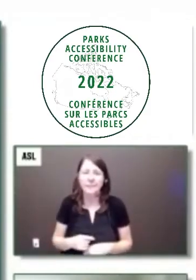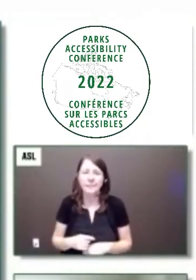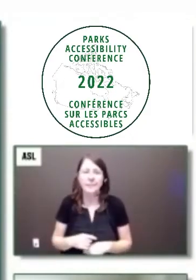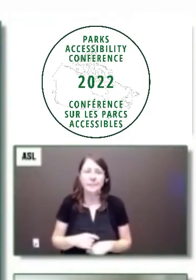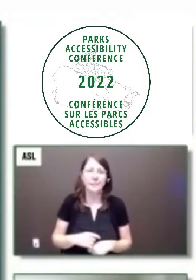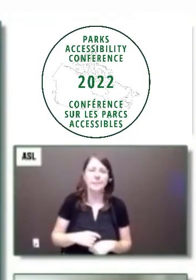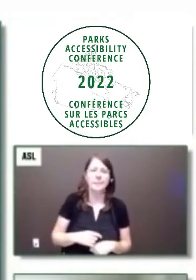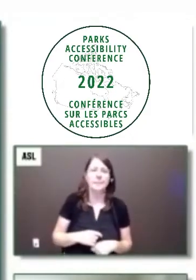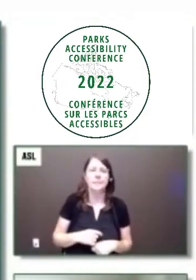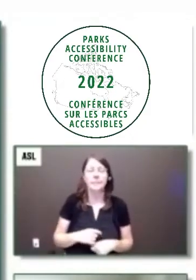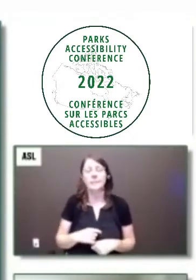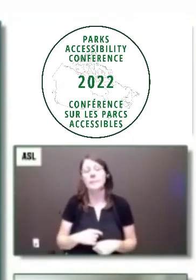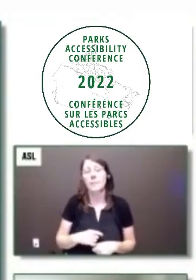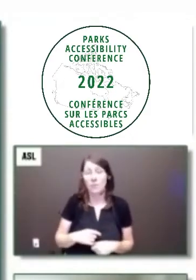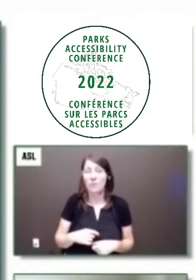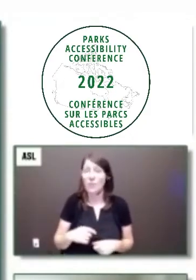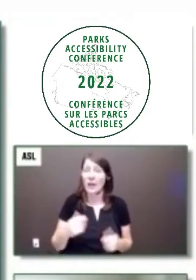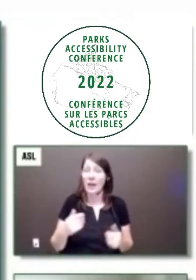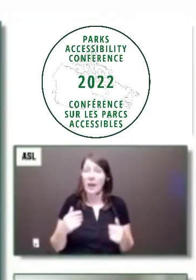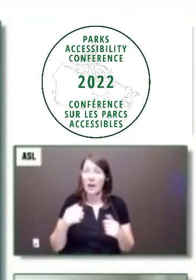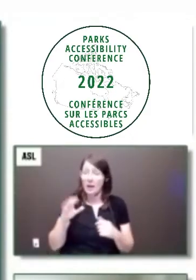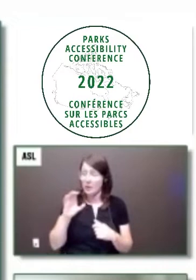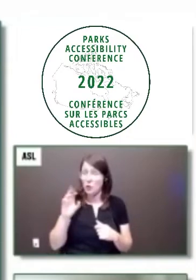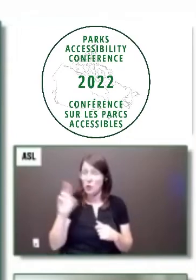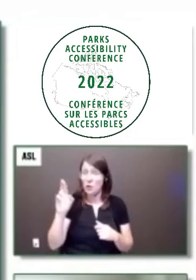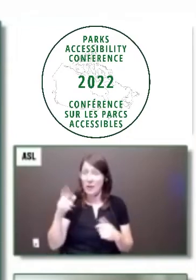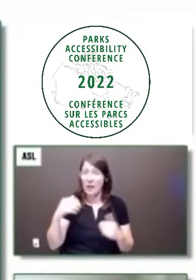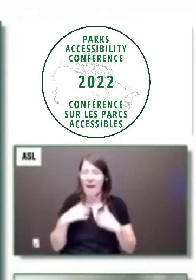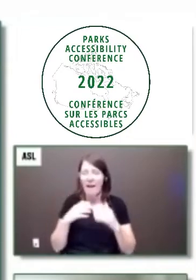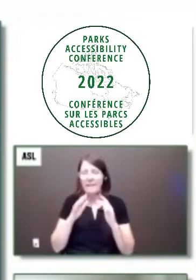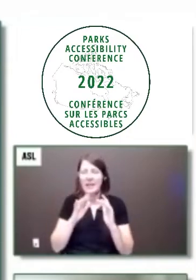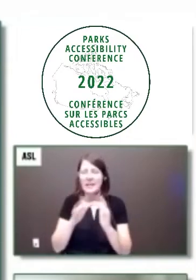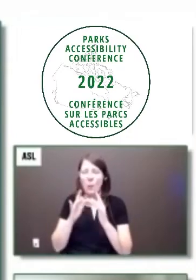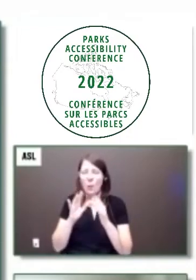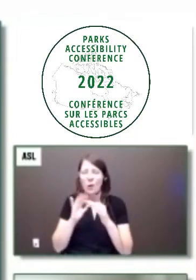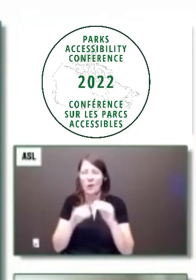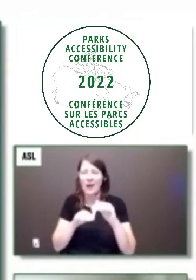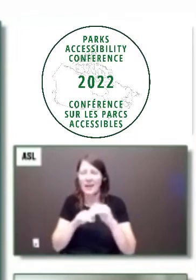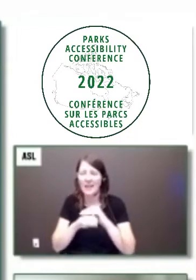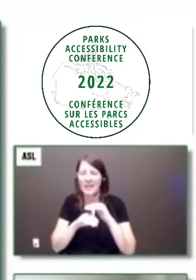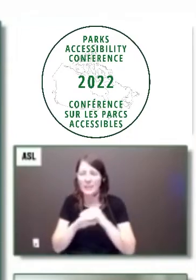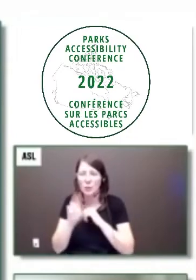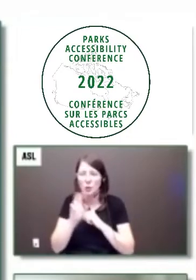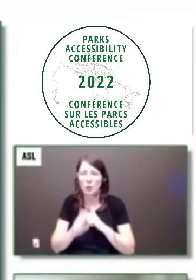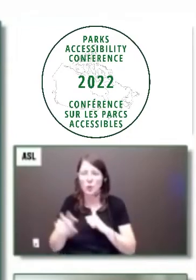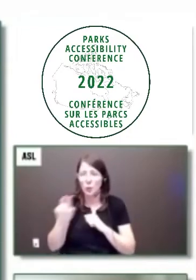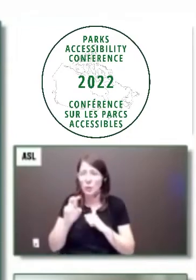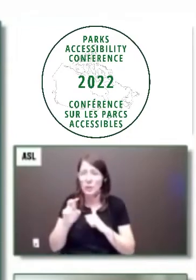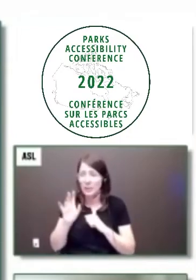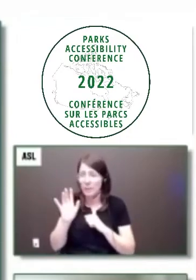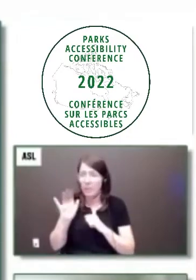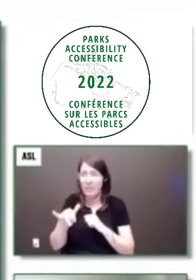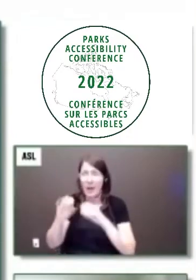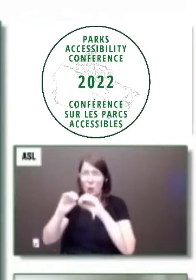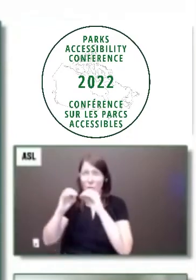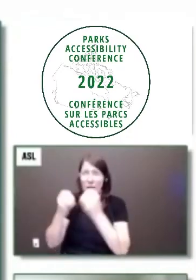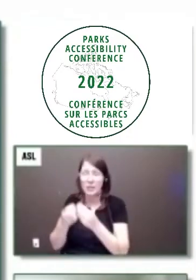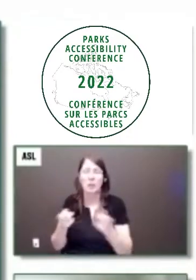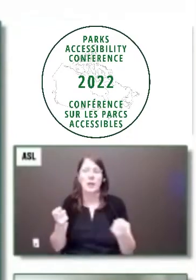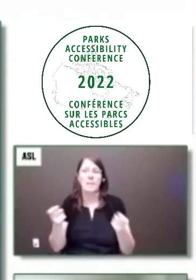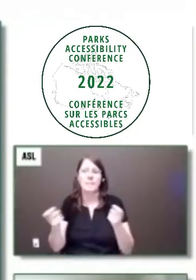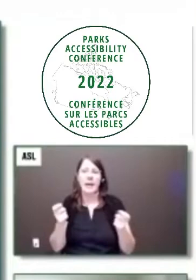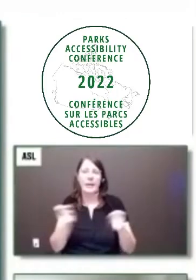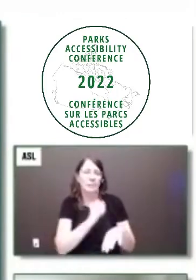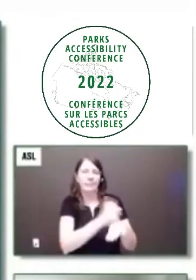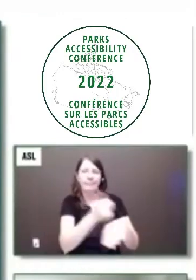of Accessible Tourism of Costa Rica, manages mobile cambiadores inclusivos, which can be found in beaches. Other